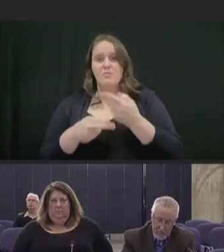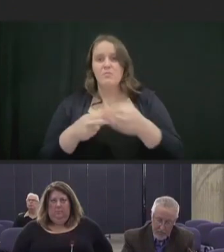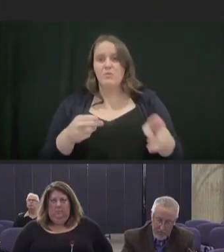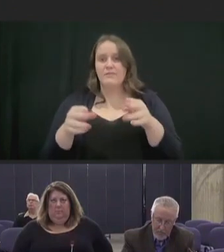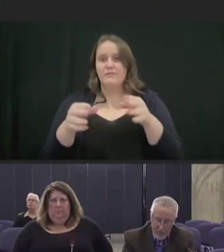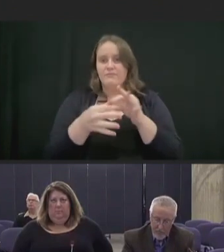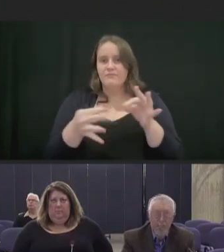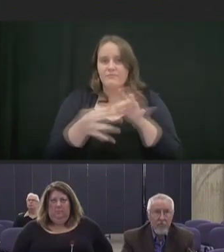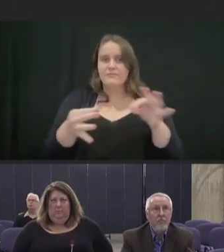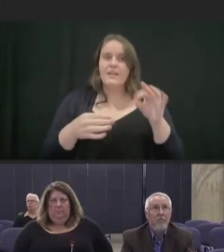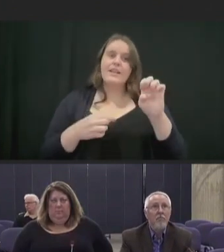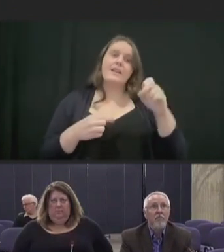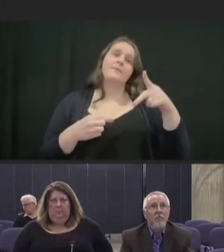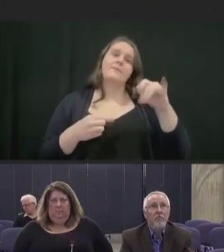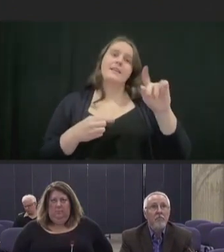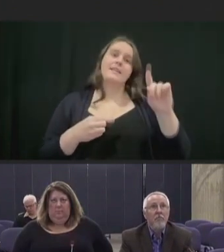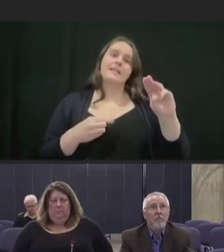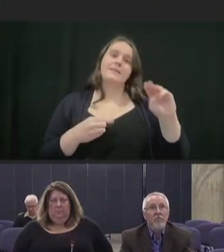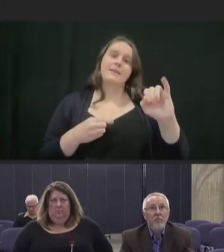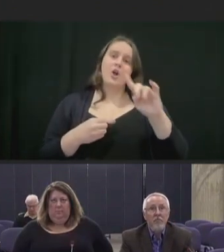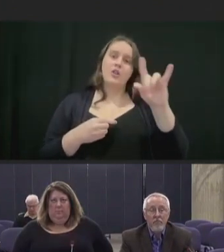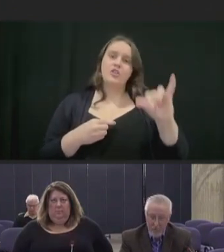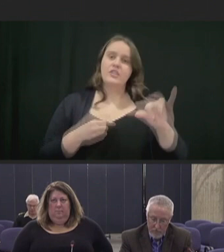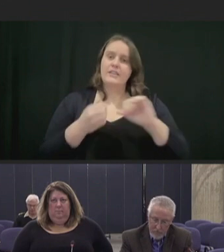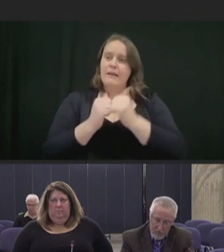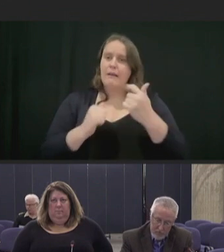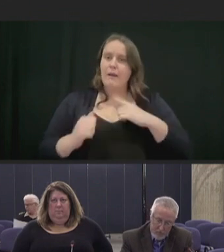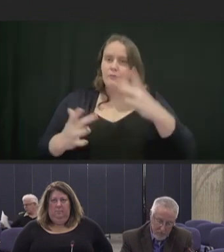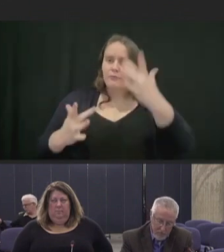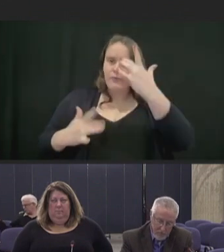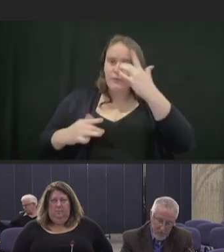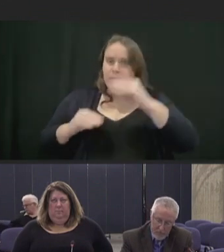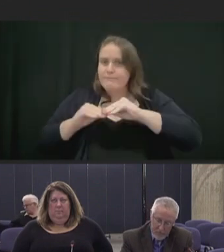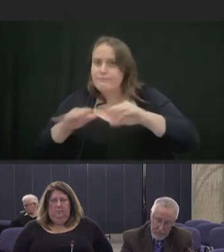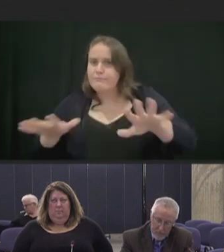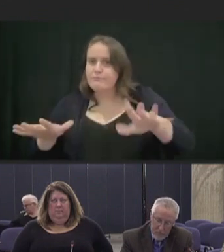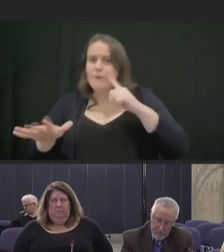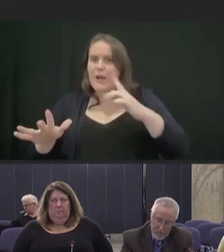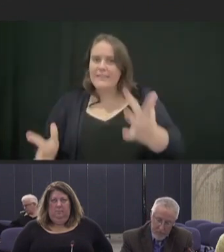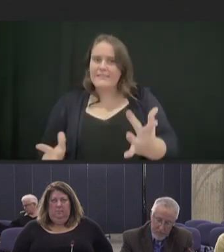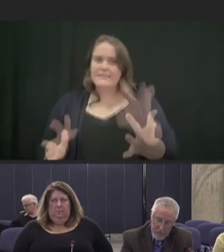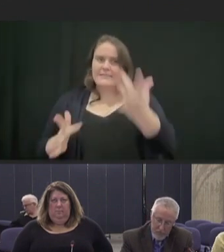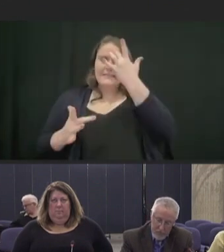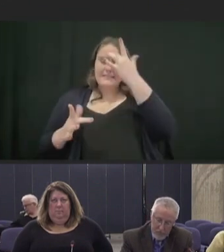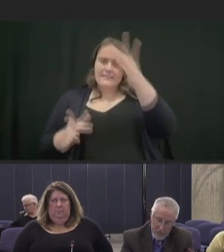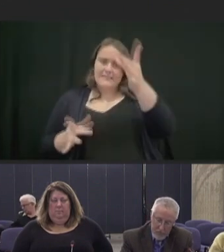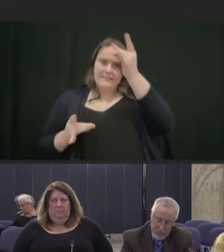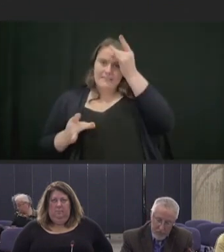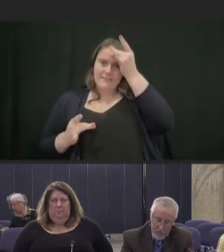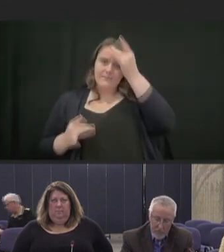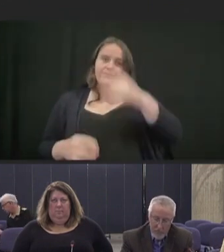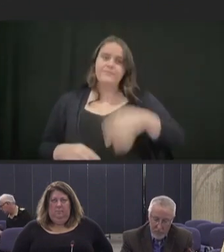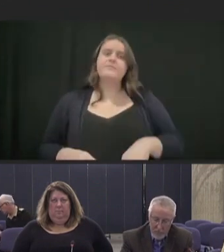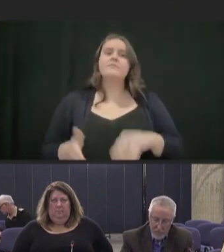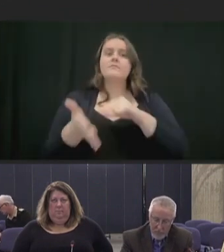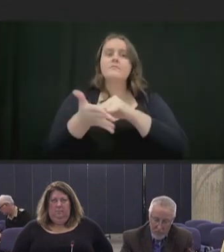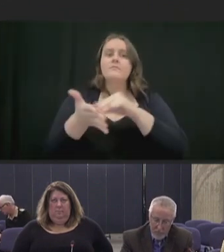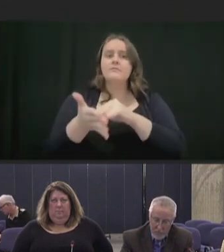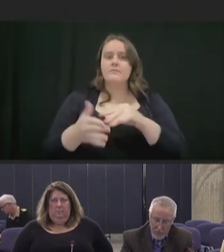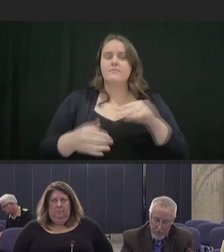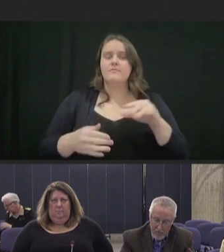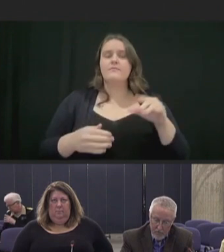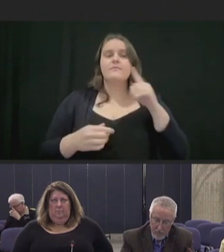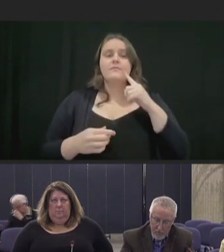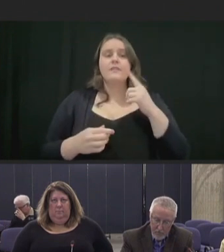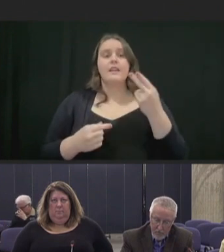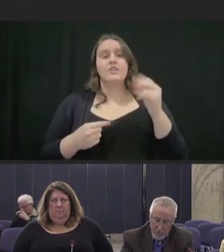are today. It remains a major global public health issue, having claimed over 40 million lives to date, and transmission